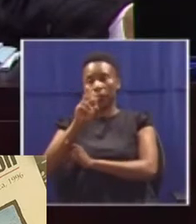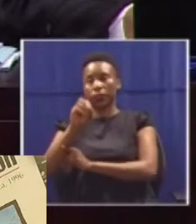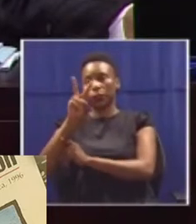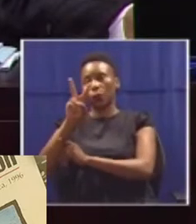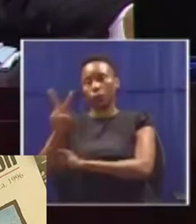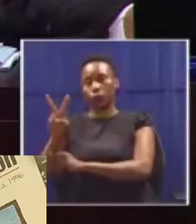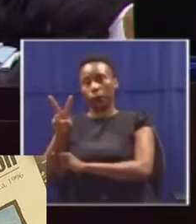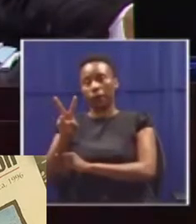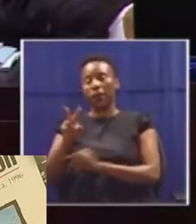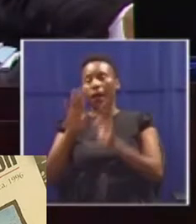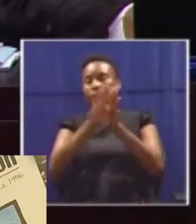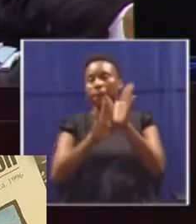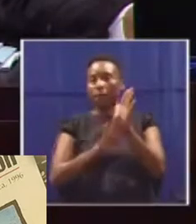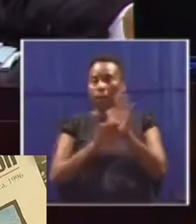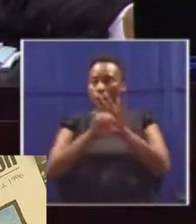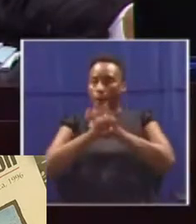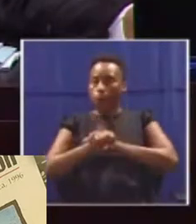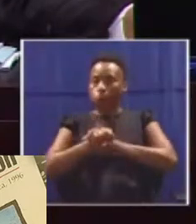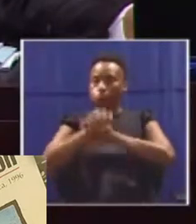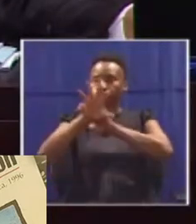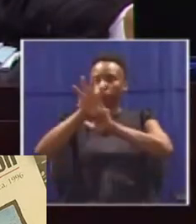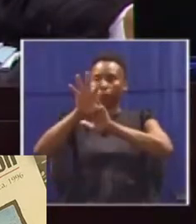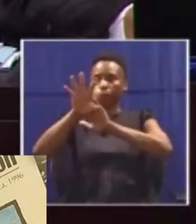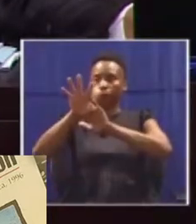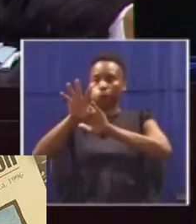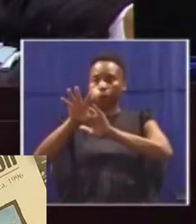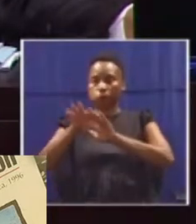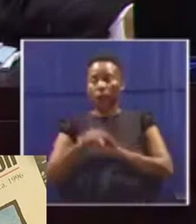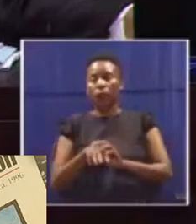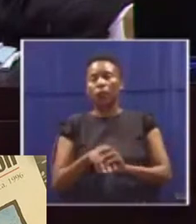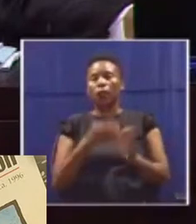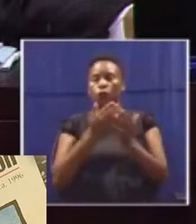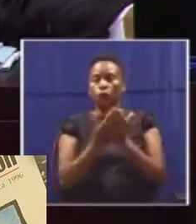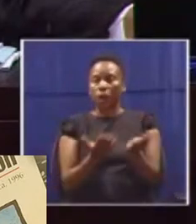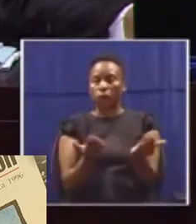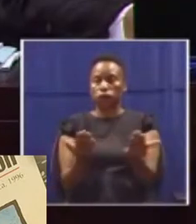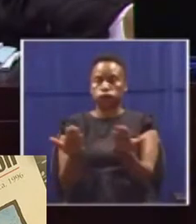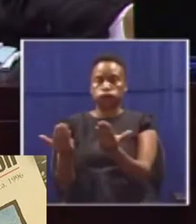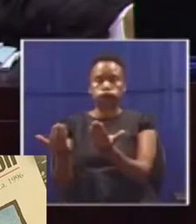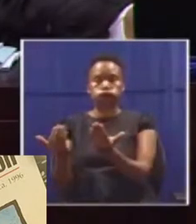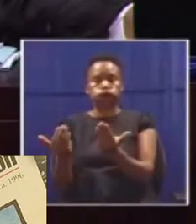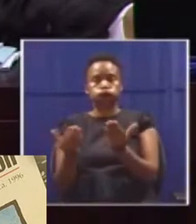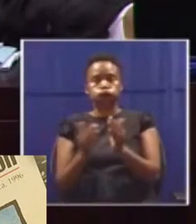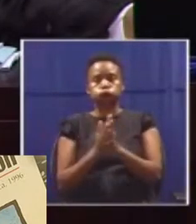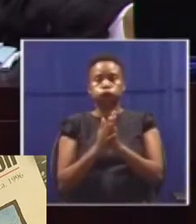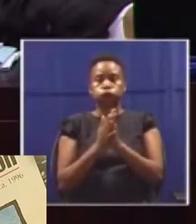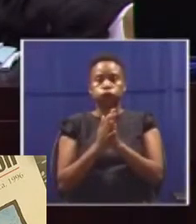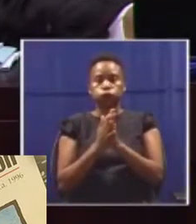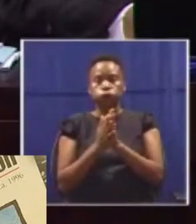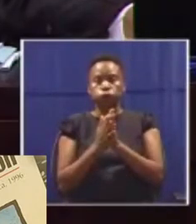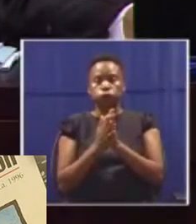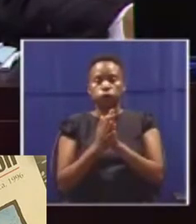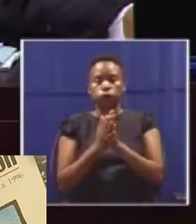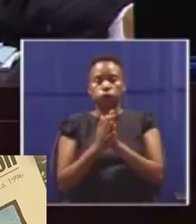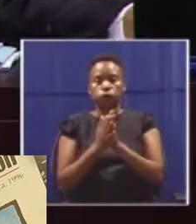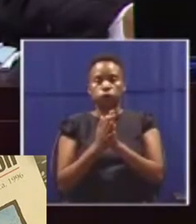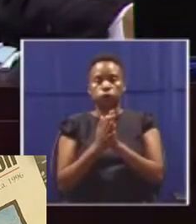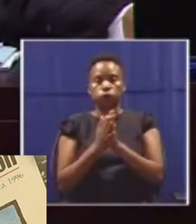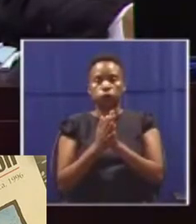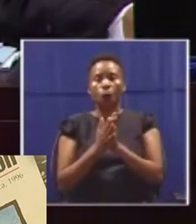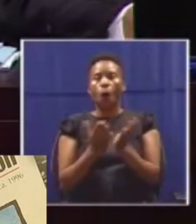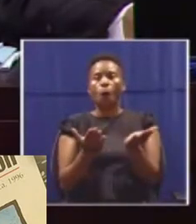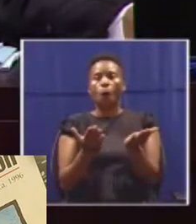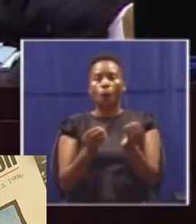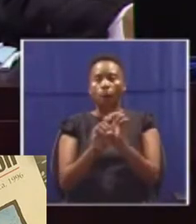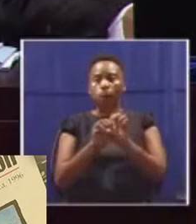2022. The bill was published to commence in national, was published for